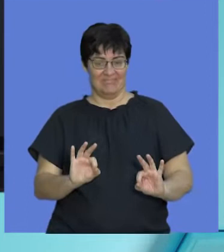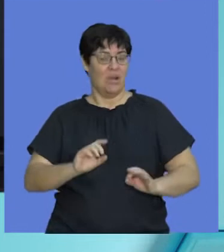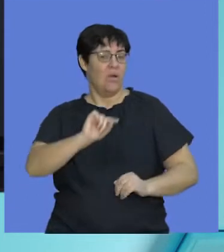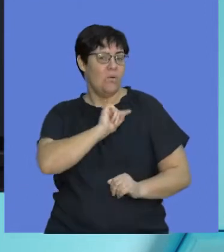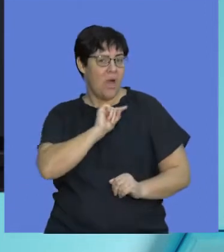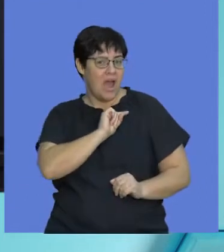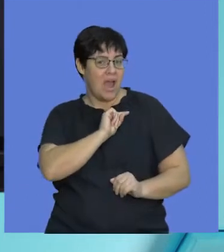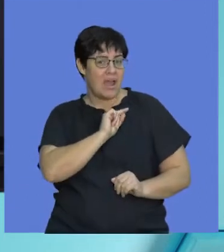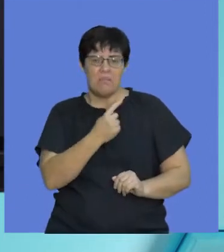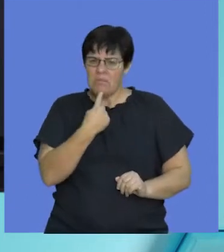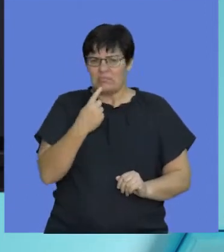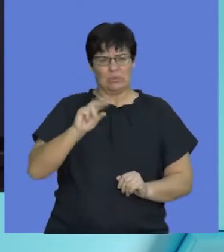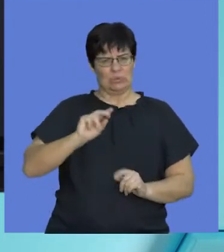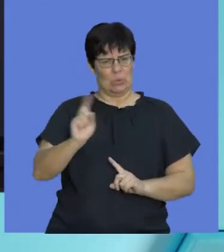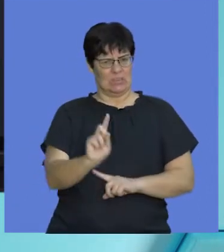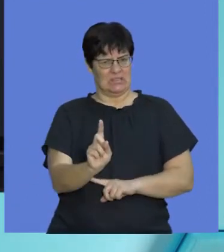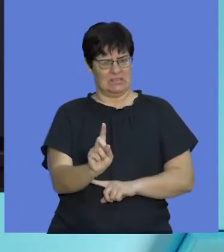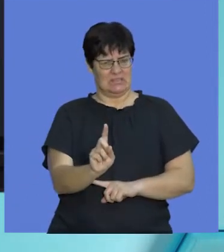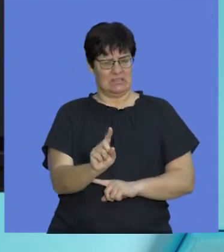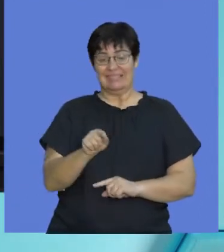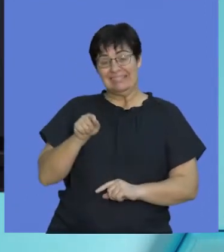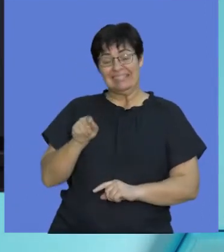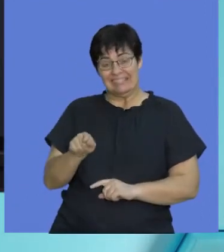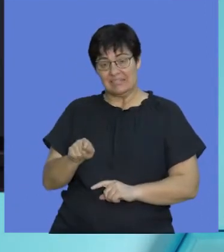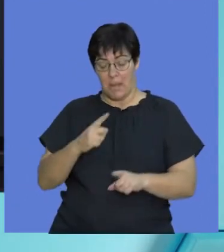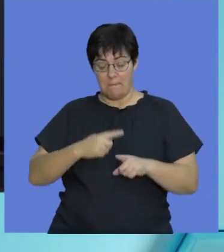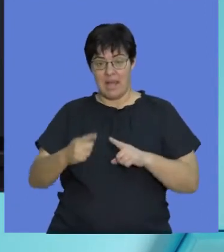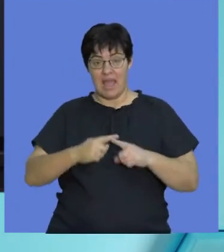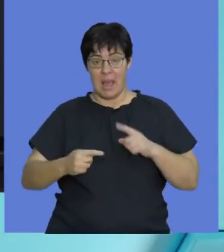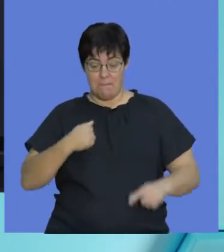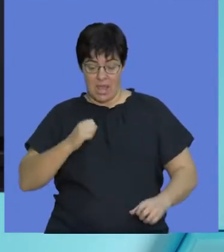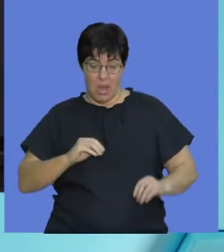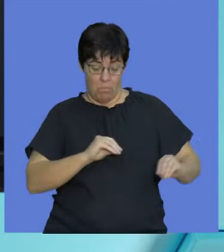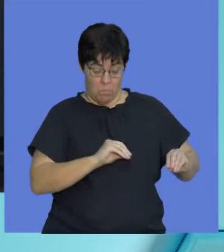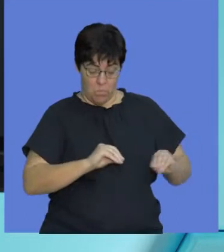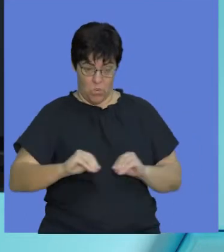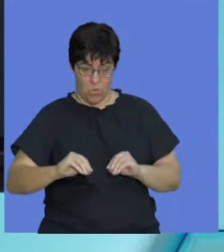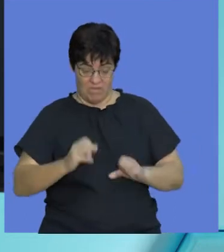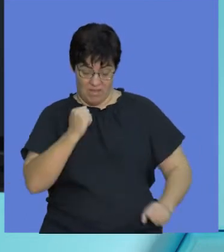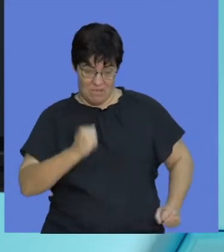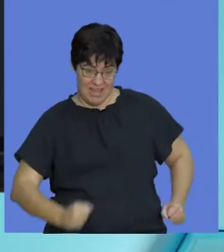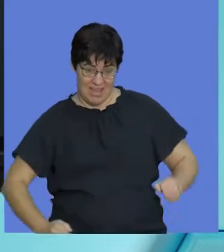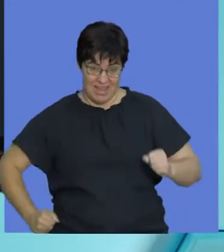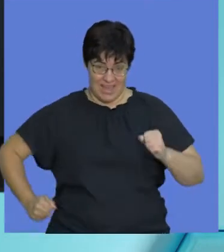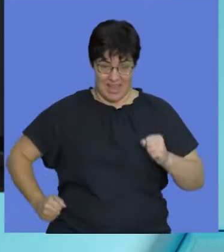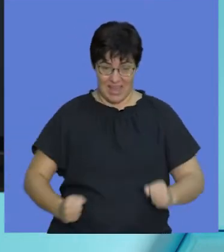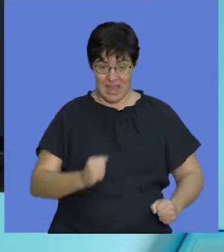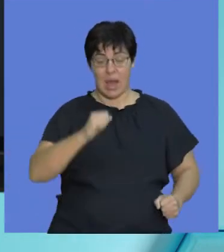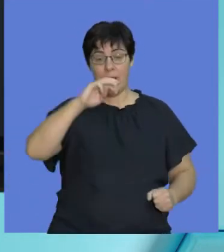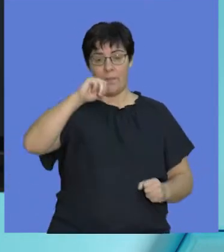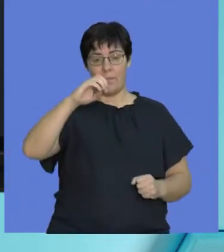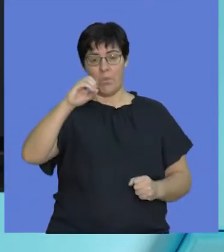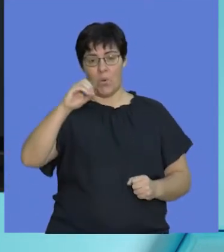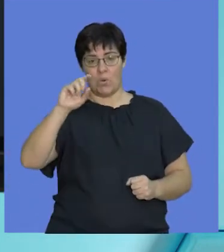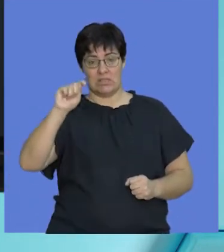what they're referring to is how the rugby player's moving. So they're referring to motion.